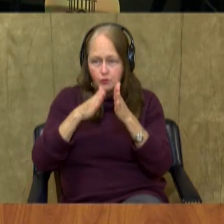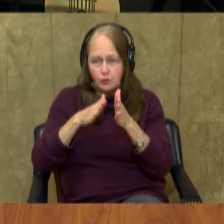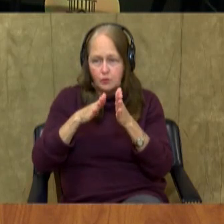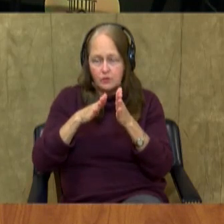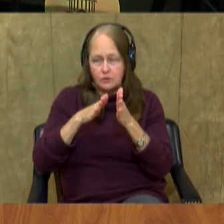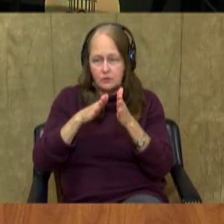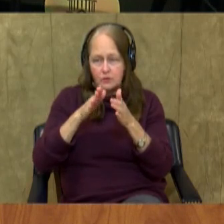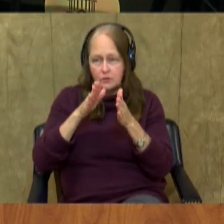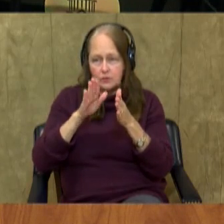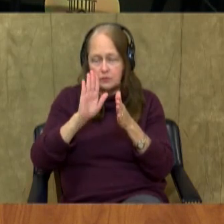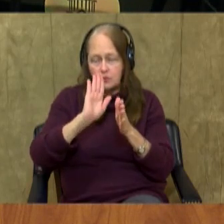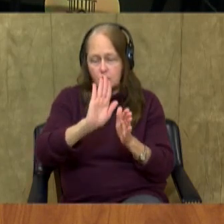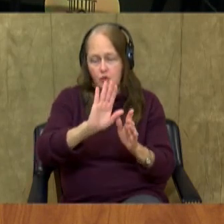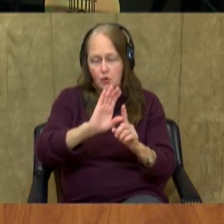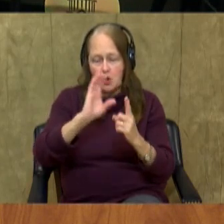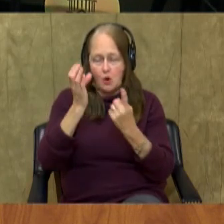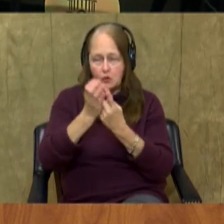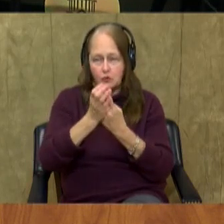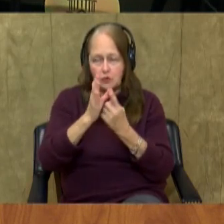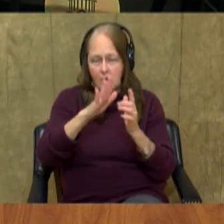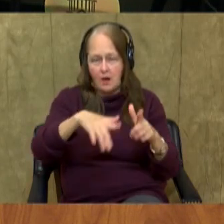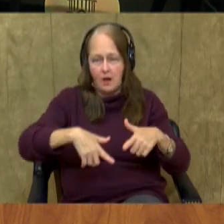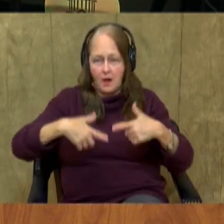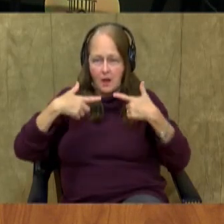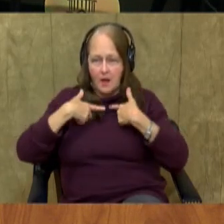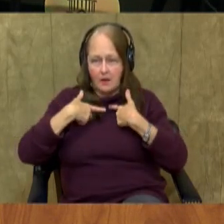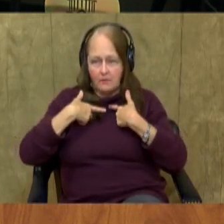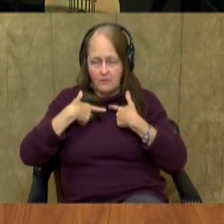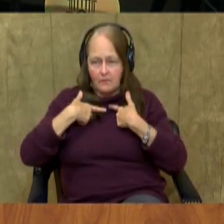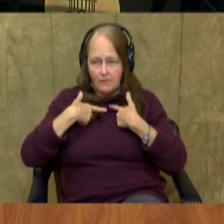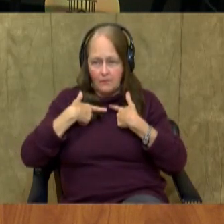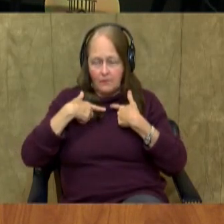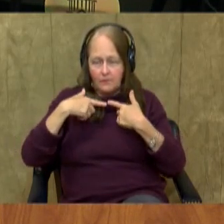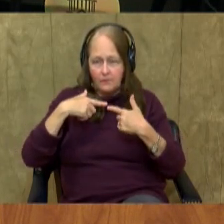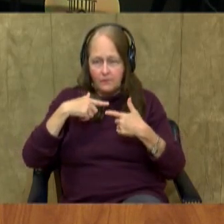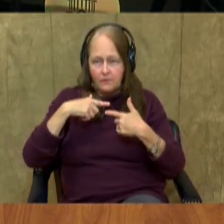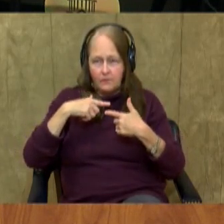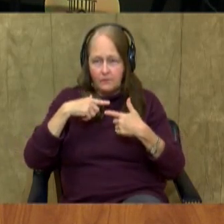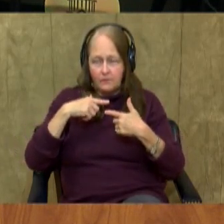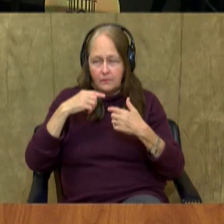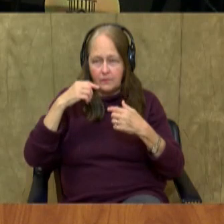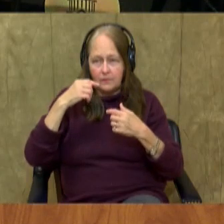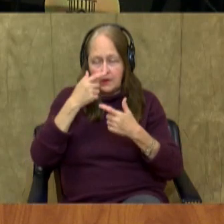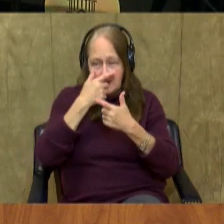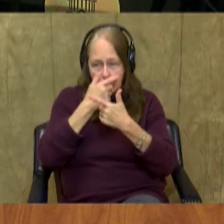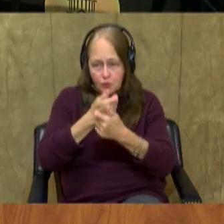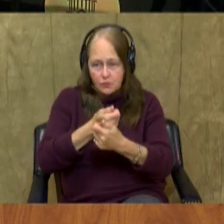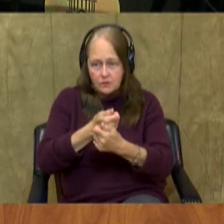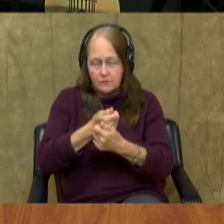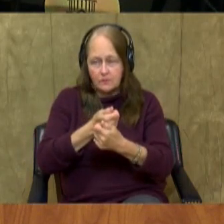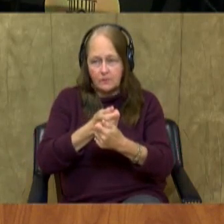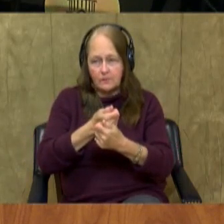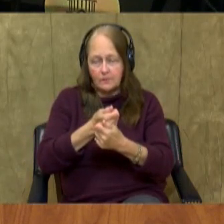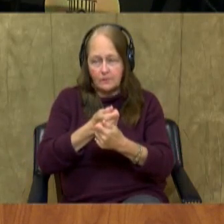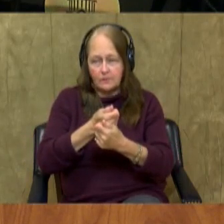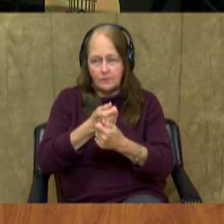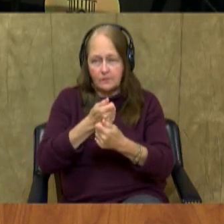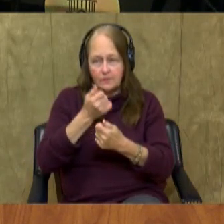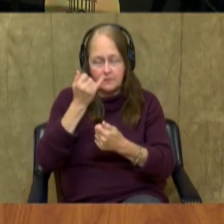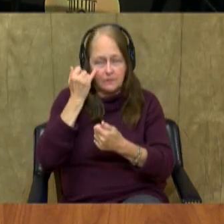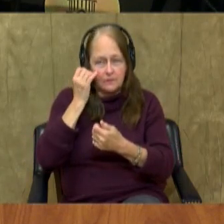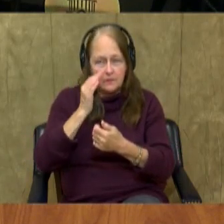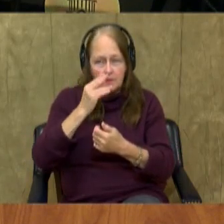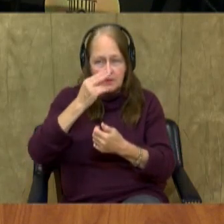can relate to their cultures and their life, and as well as interests. Now, definitely, if you're